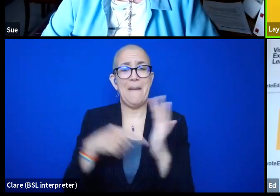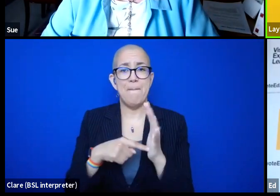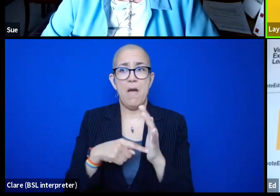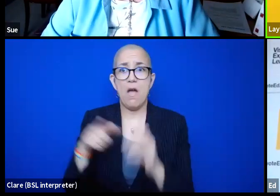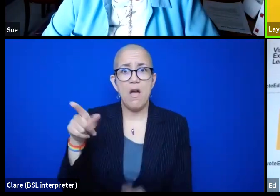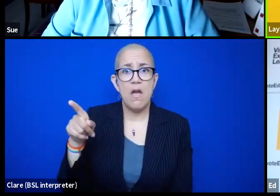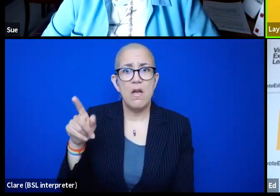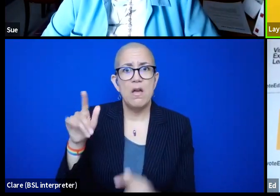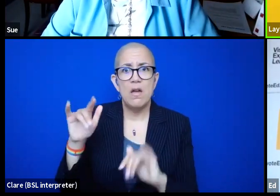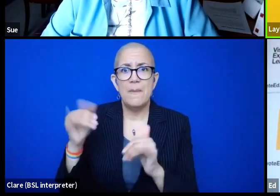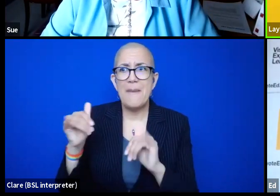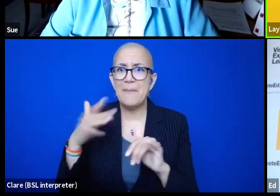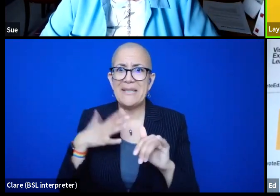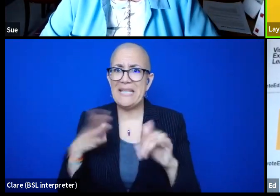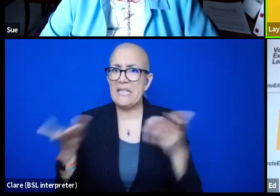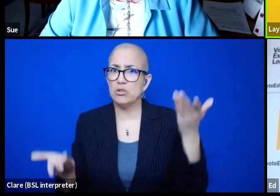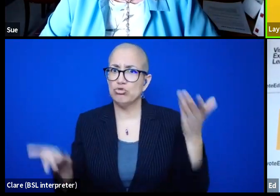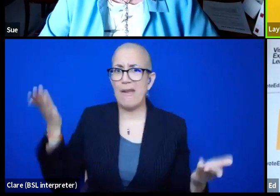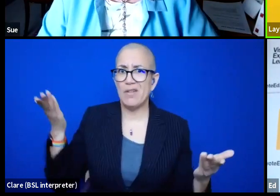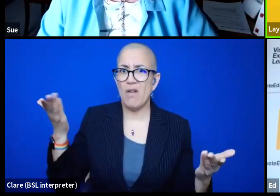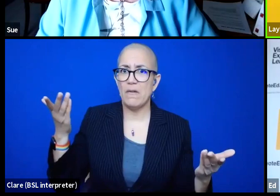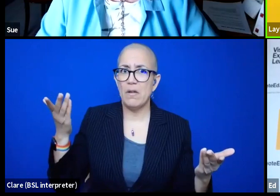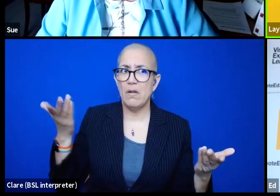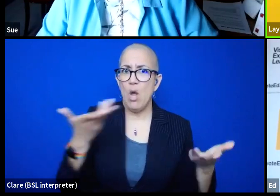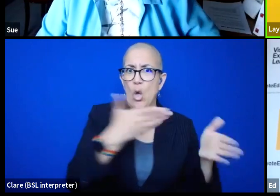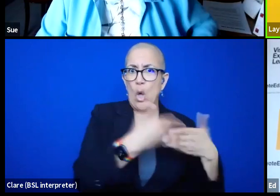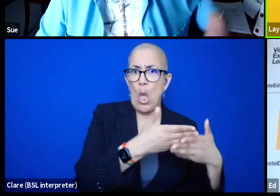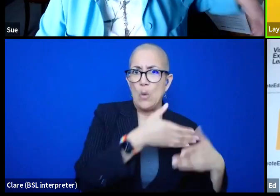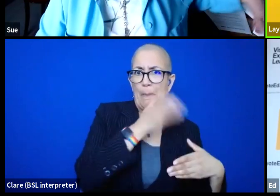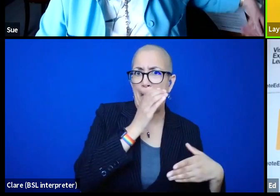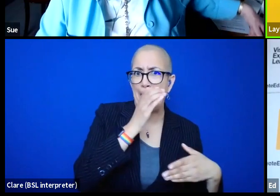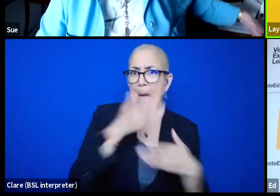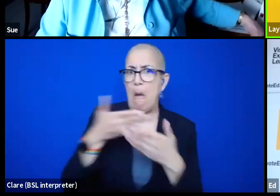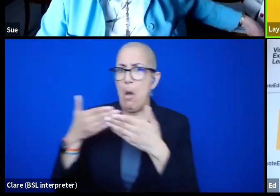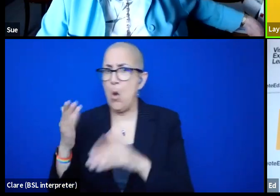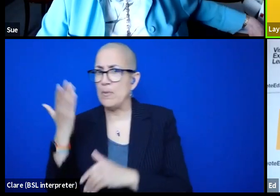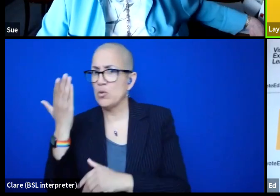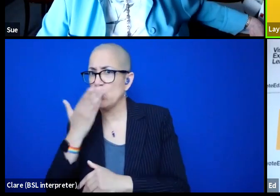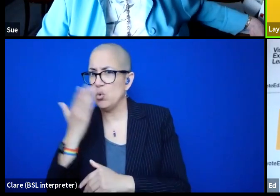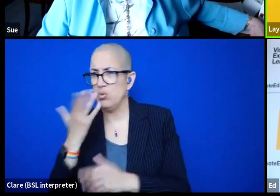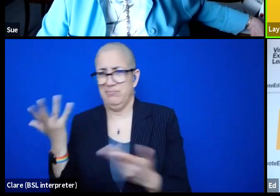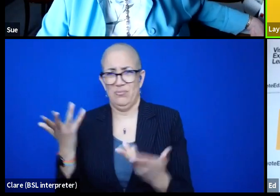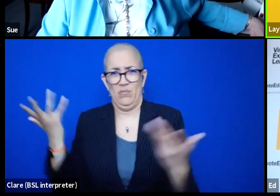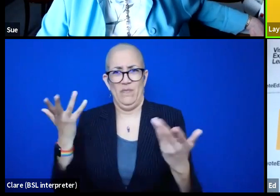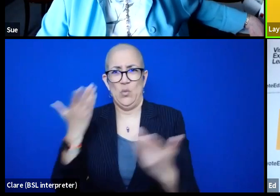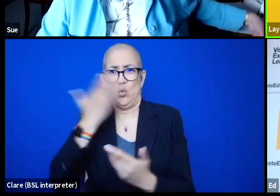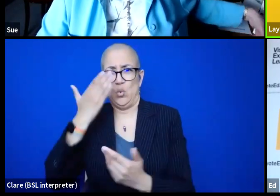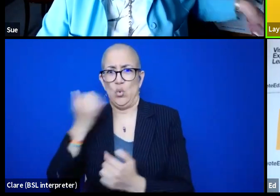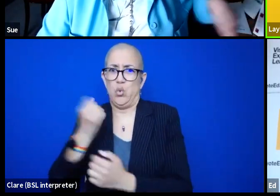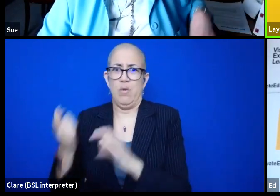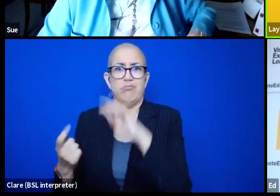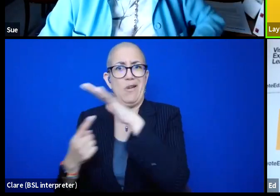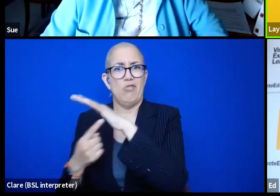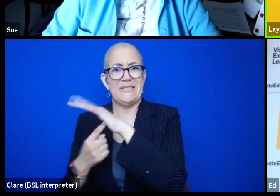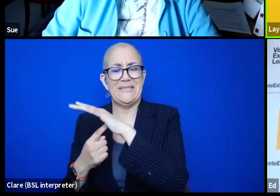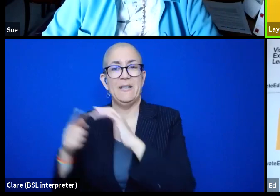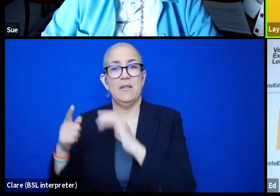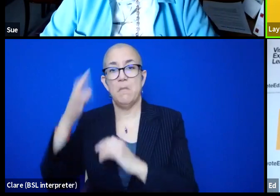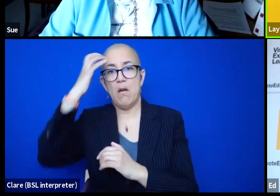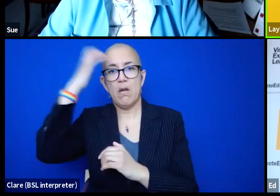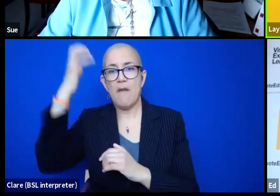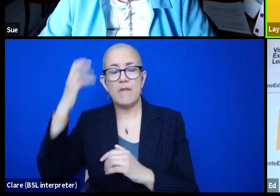might be trade-offs that need to be made. Do we open schools or close pubs? Well, obviously schools needs to be the priority, but the government still hasn't